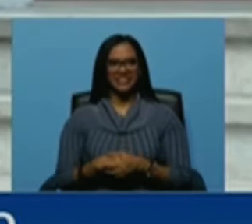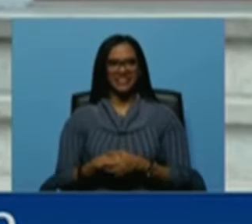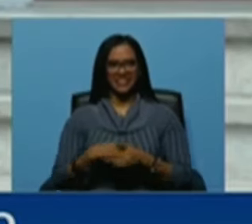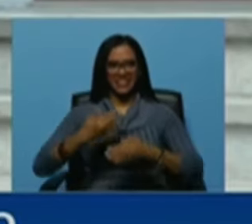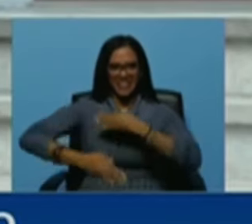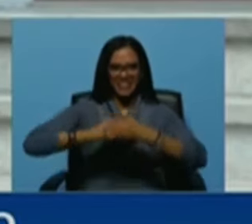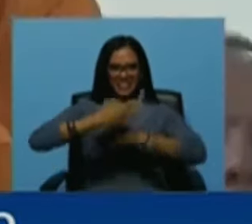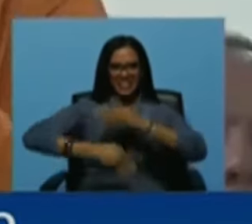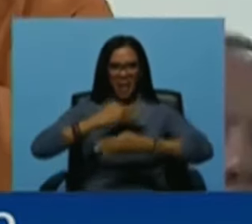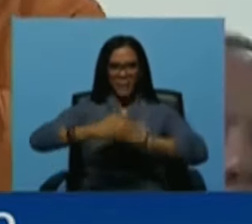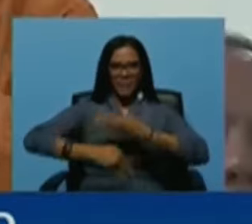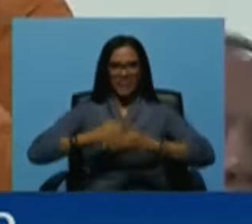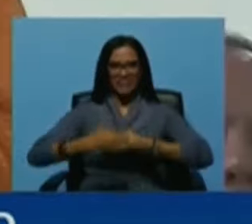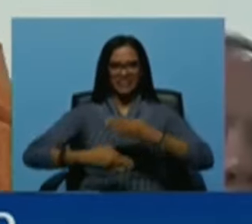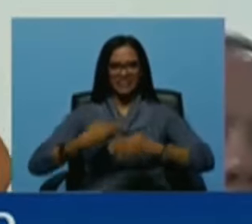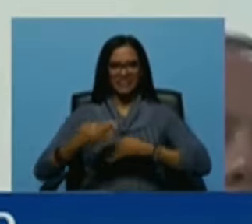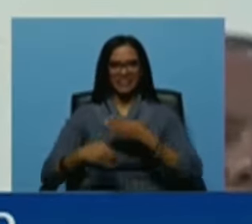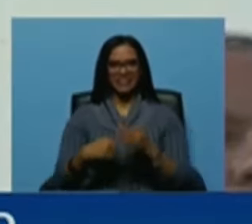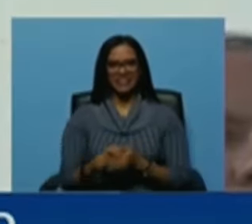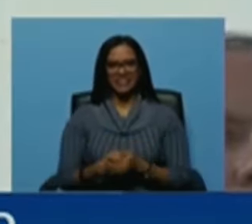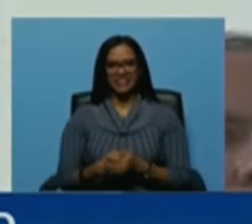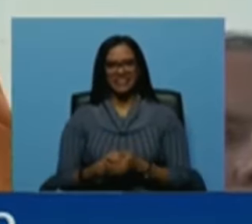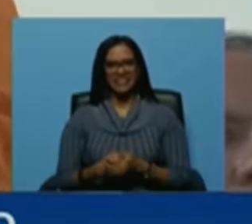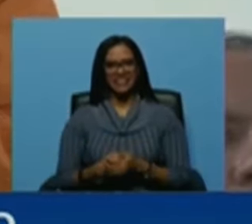They healed him,